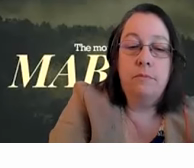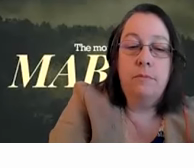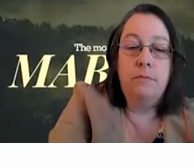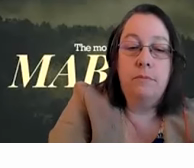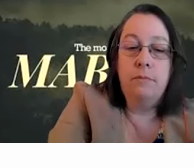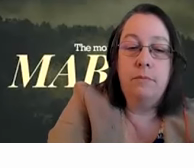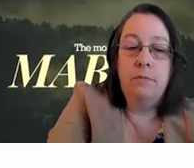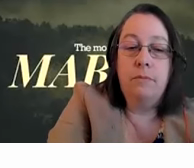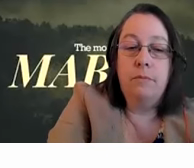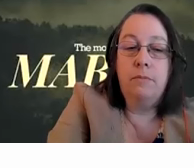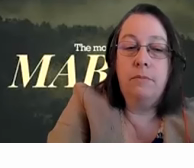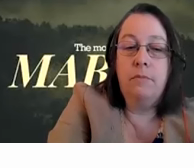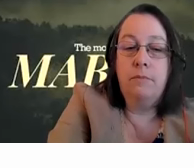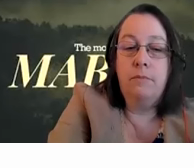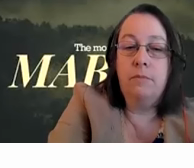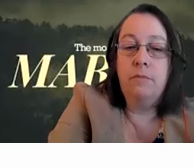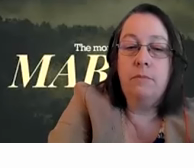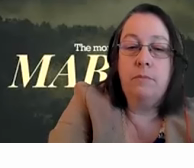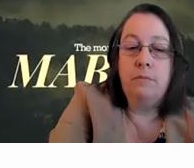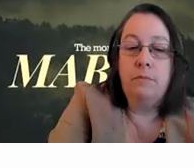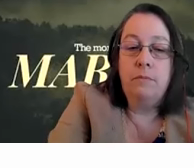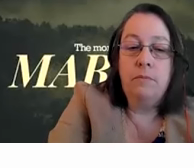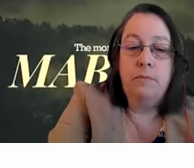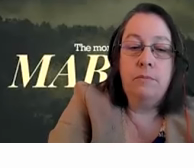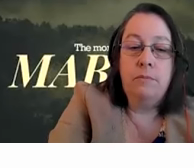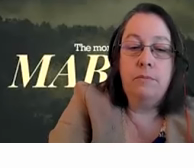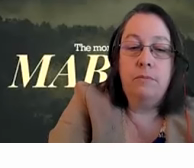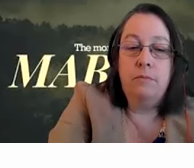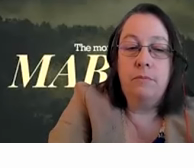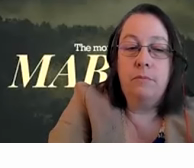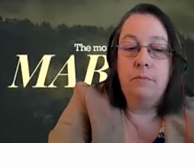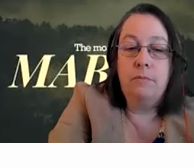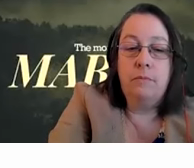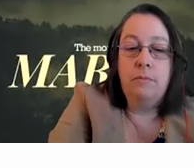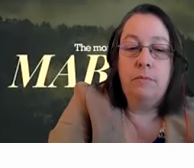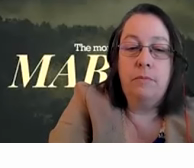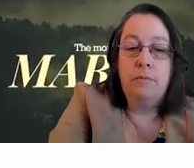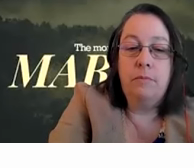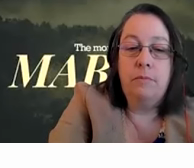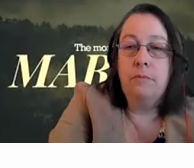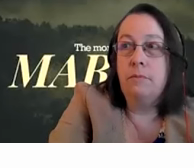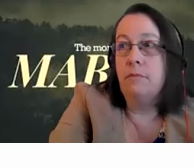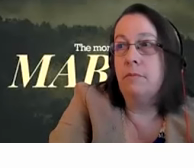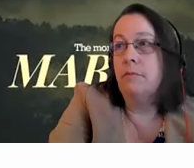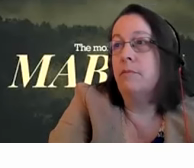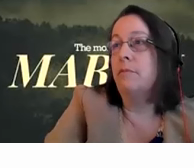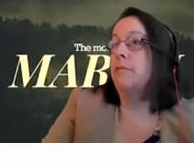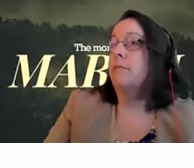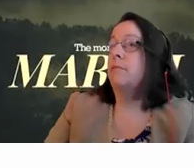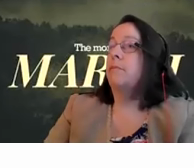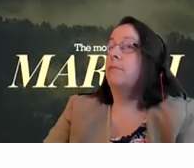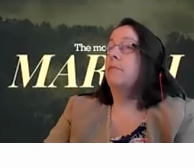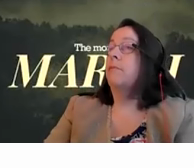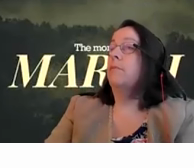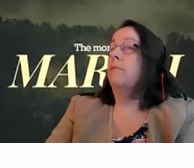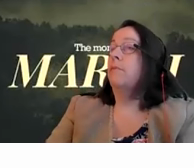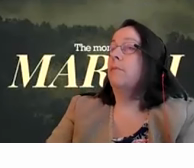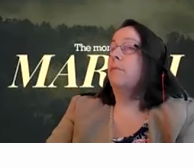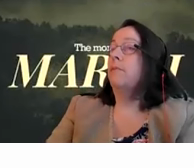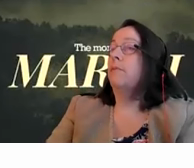it's warm. The patient, their staff is patient and responsive. The equipment, the rooms,